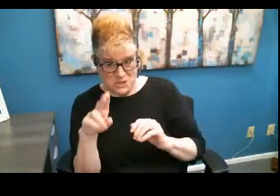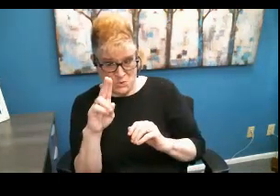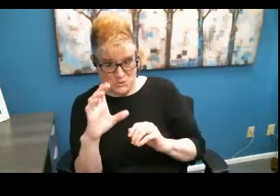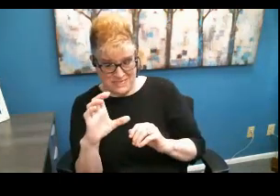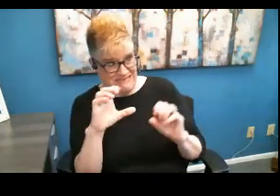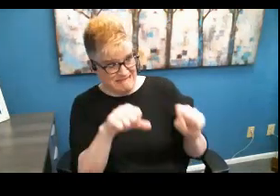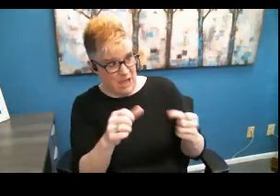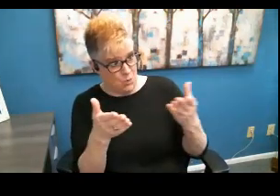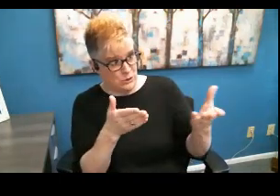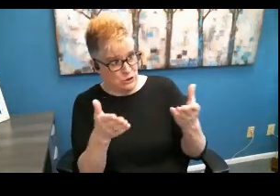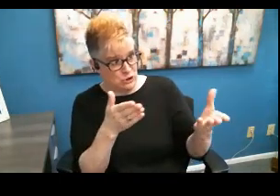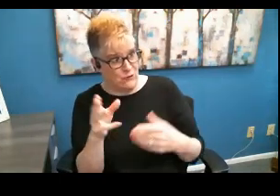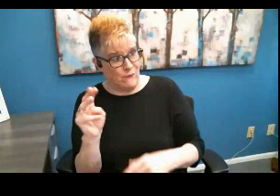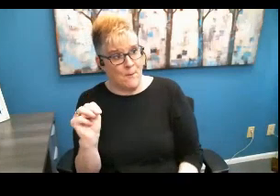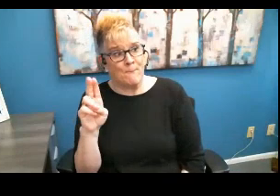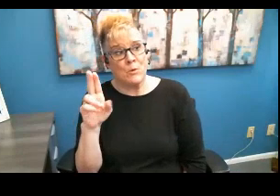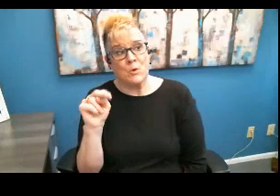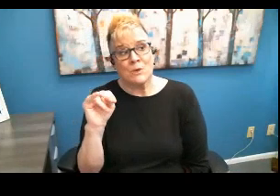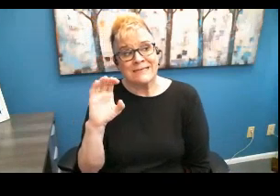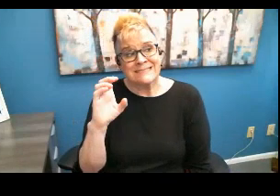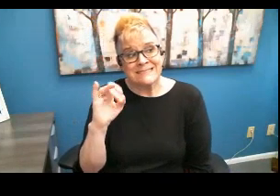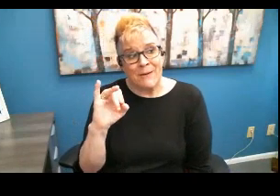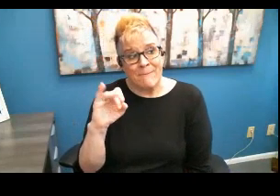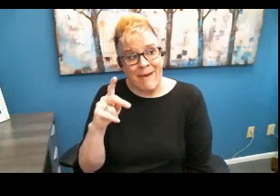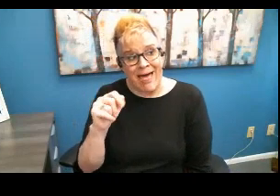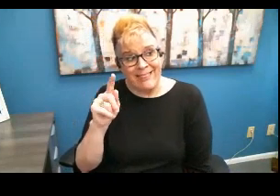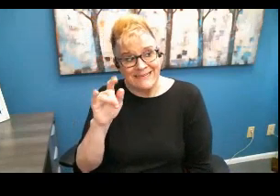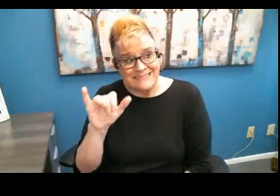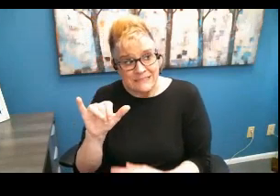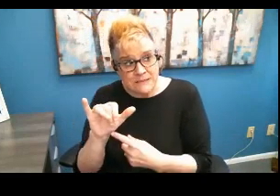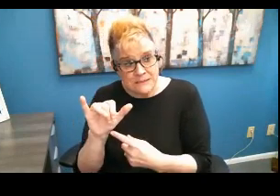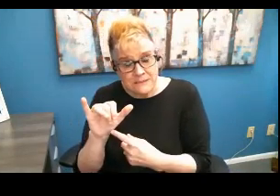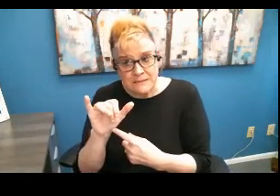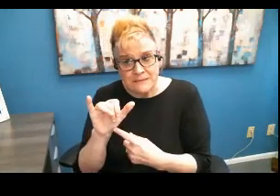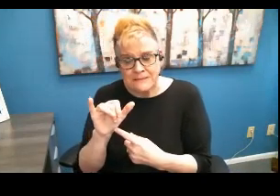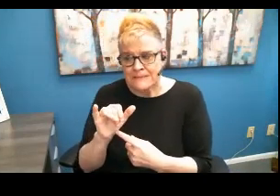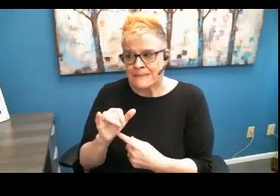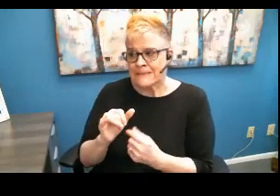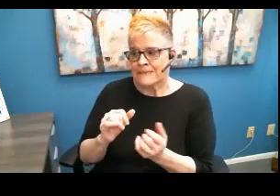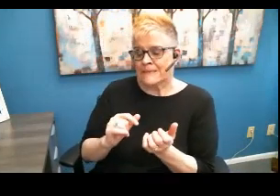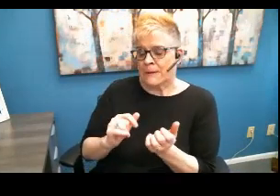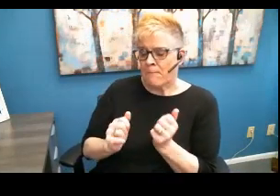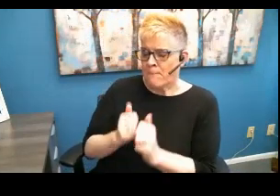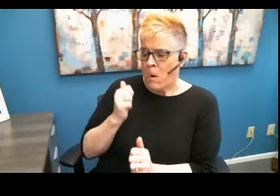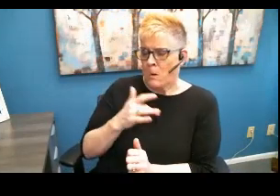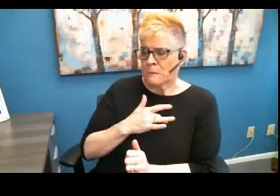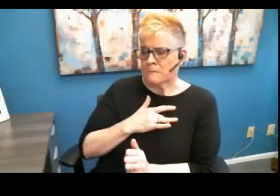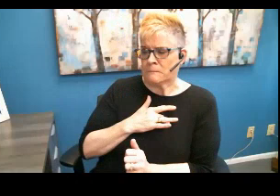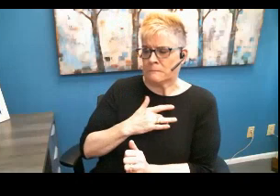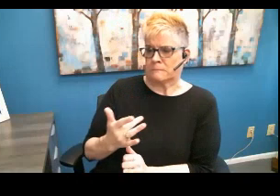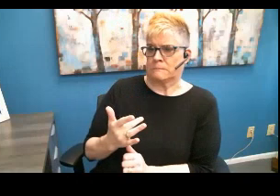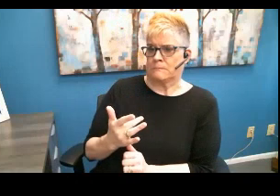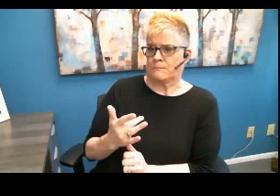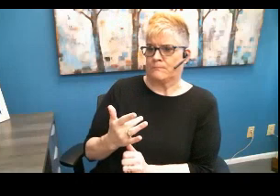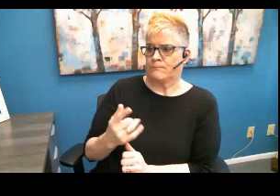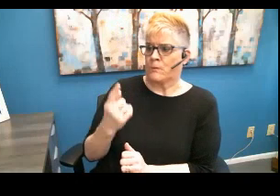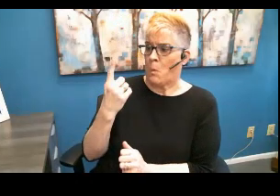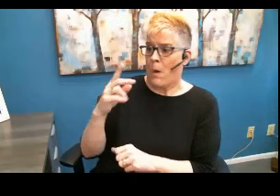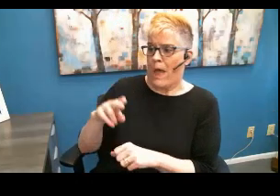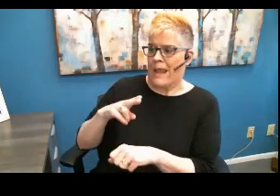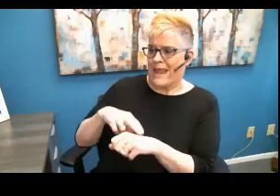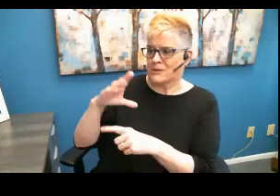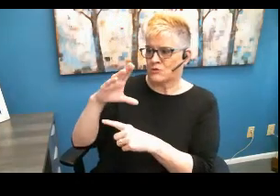And why that's important is, while it's predominantly the case, it's not always the case, but it's predominantly the case, one natural gas